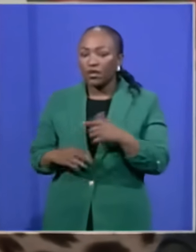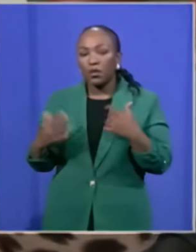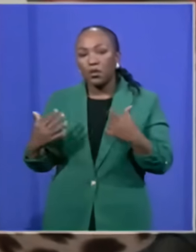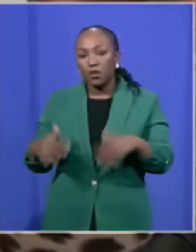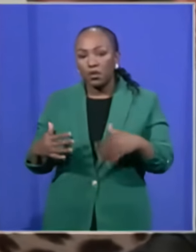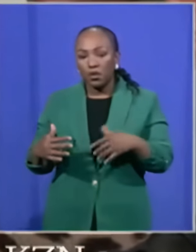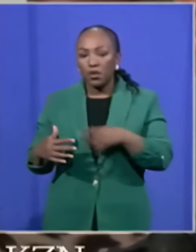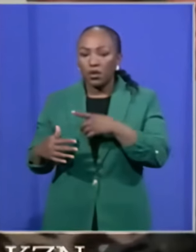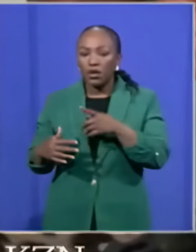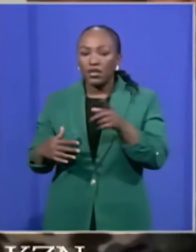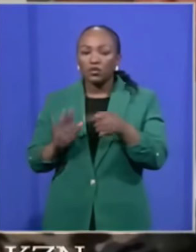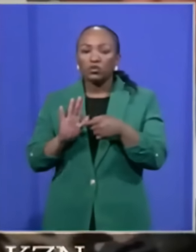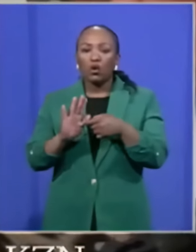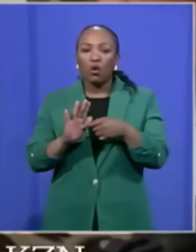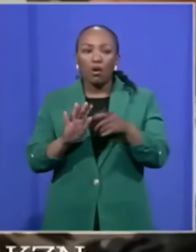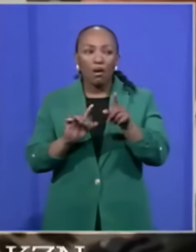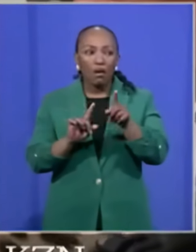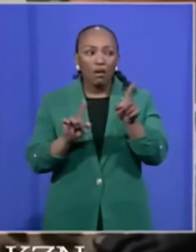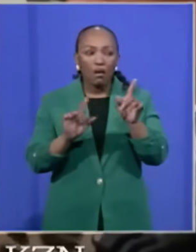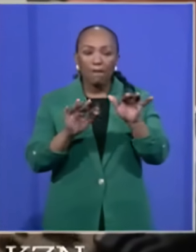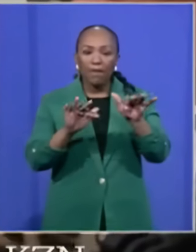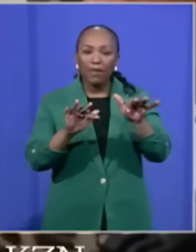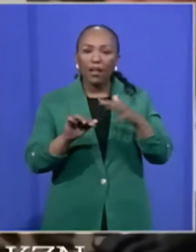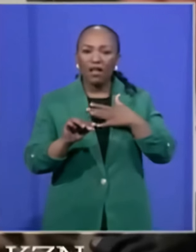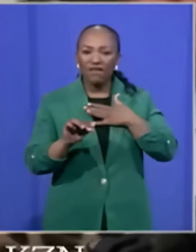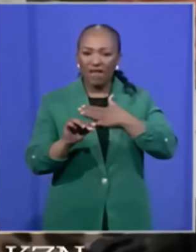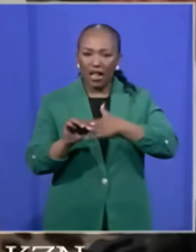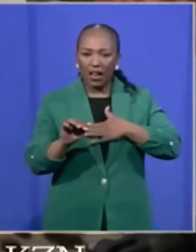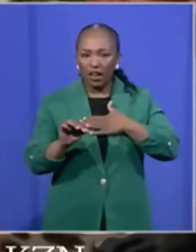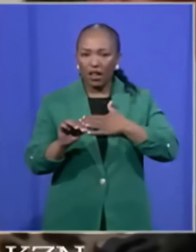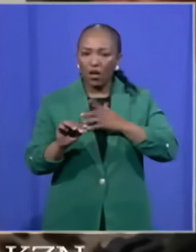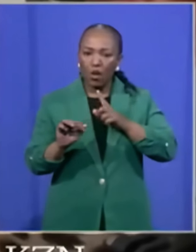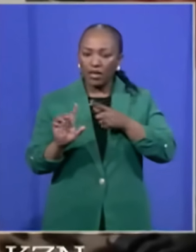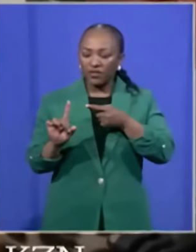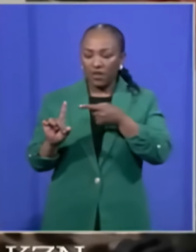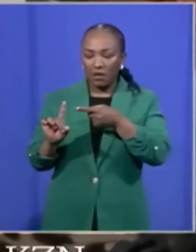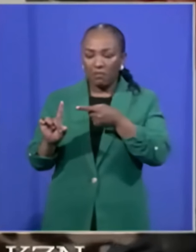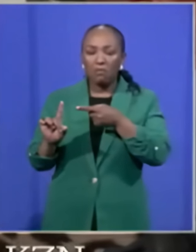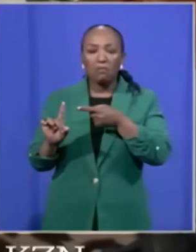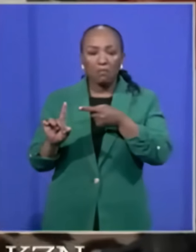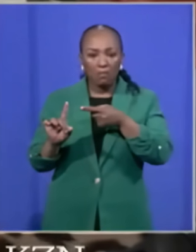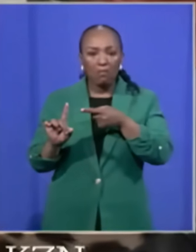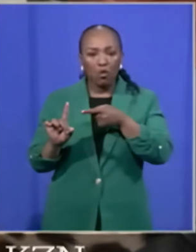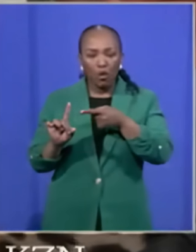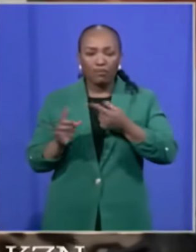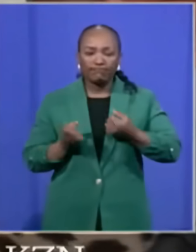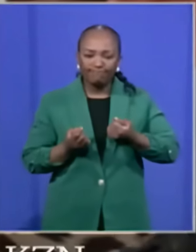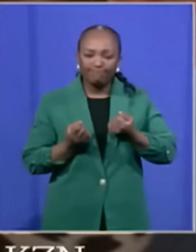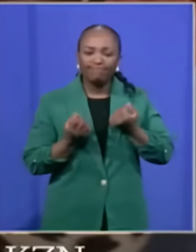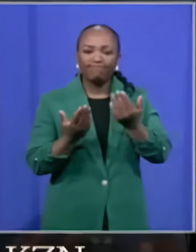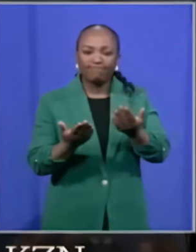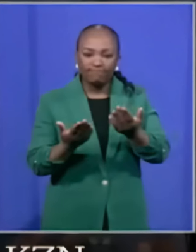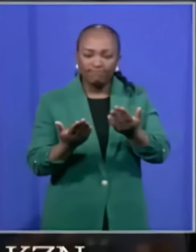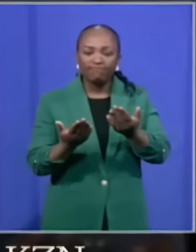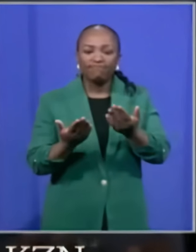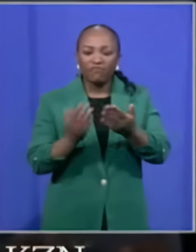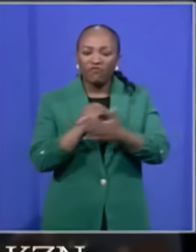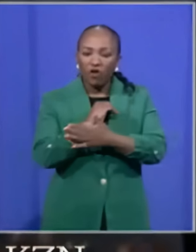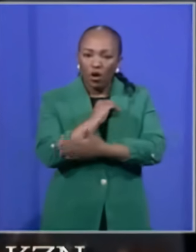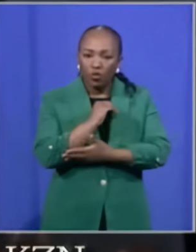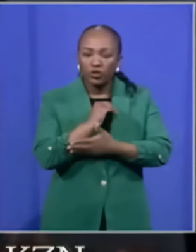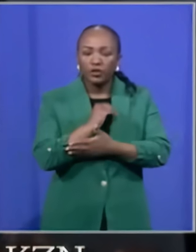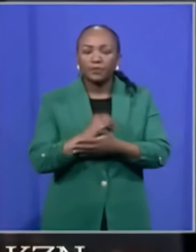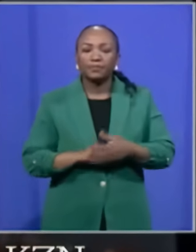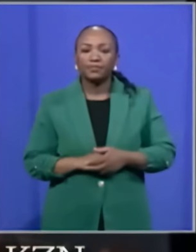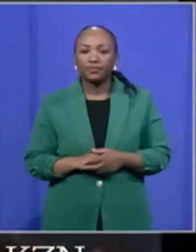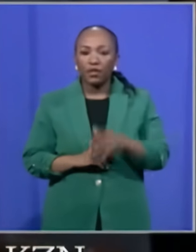meant in people's hearts and how he dedicated his whole life to service of the nation. Mmuso